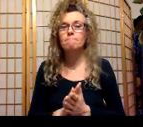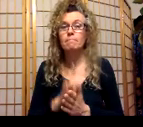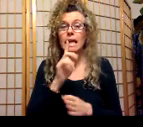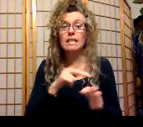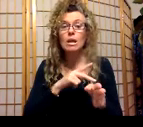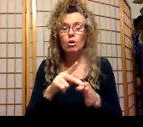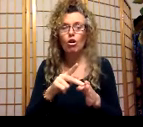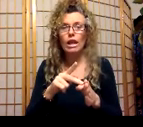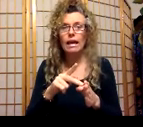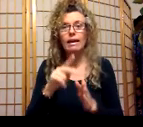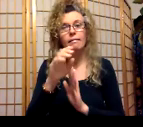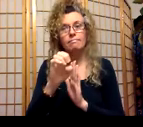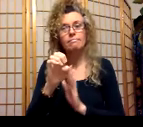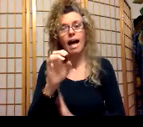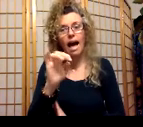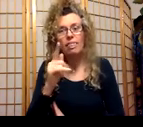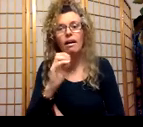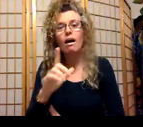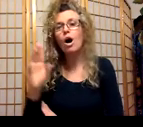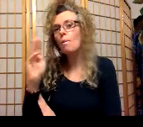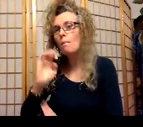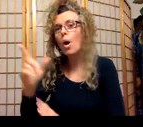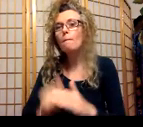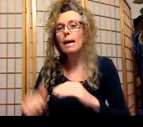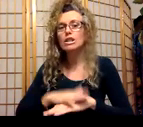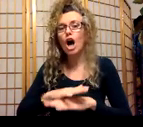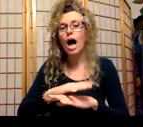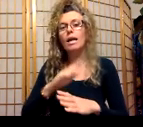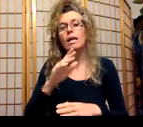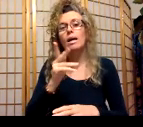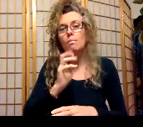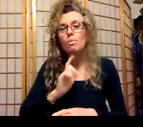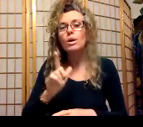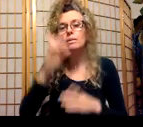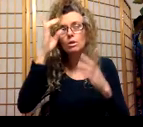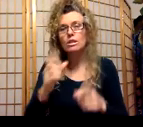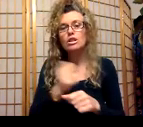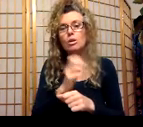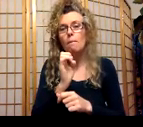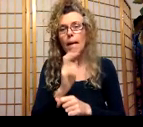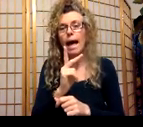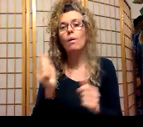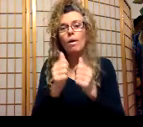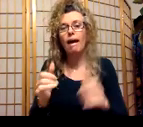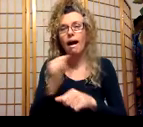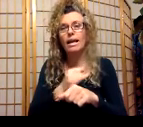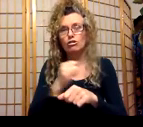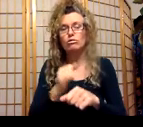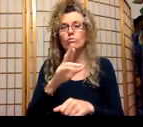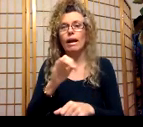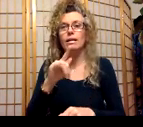It is a purely ethical, morally, based on principle decisions to bank without interest rates.